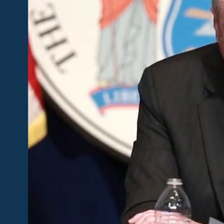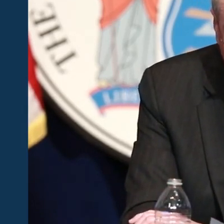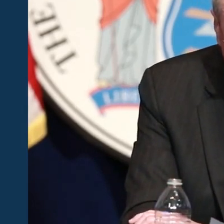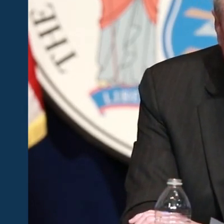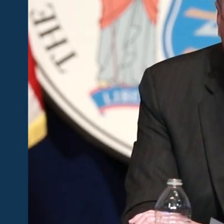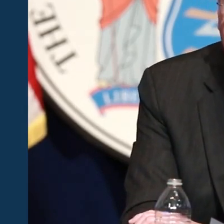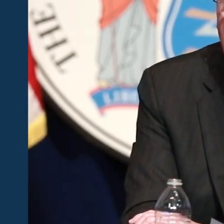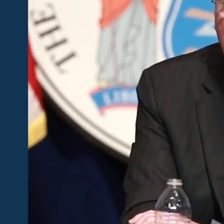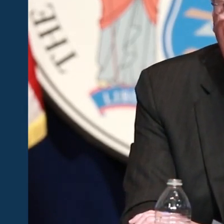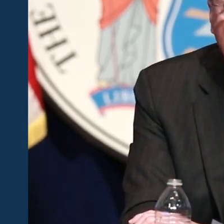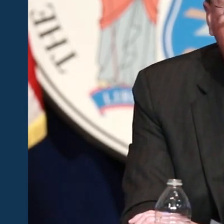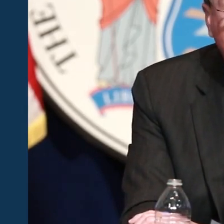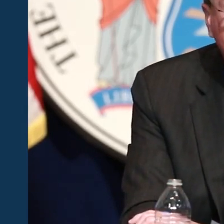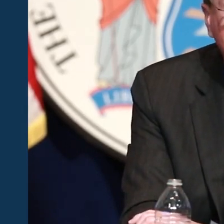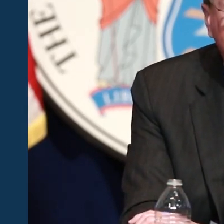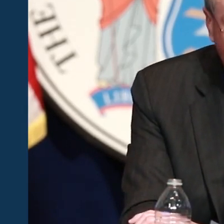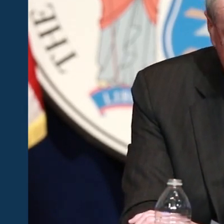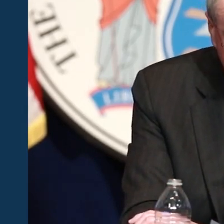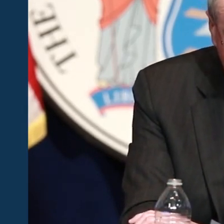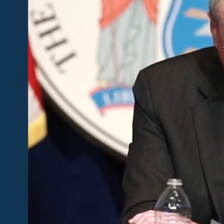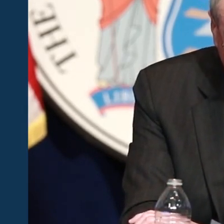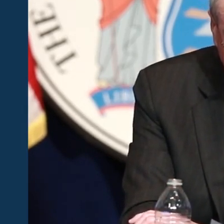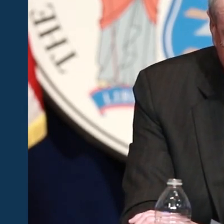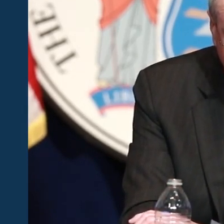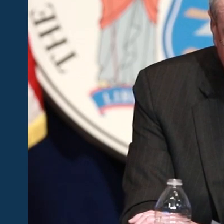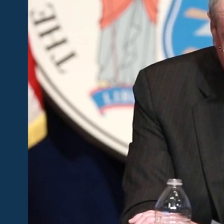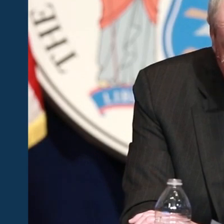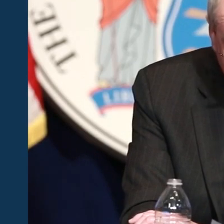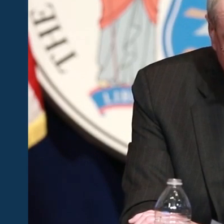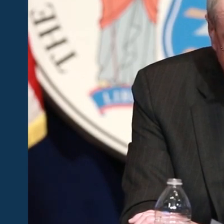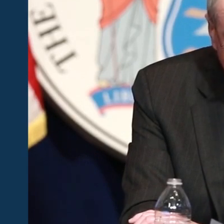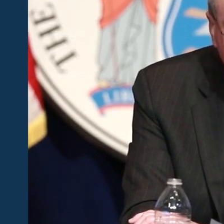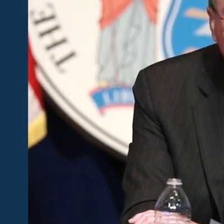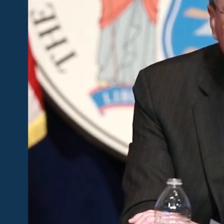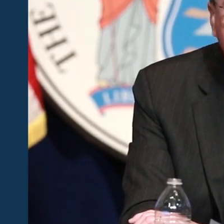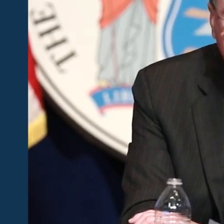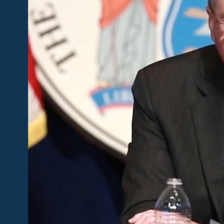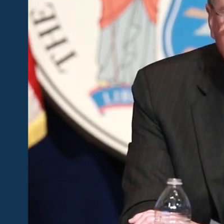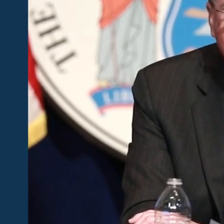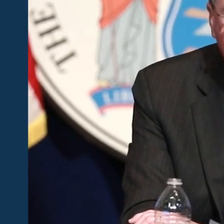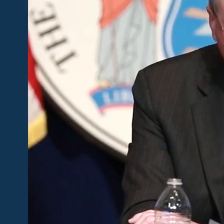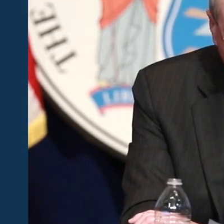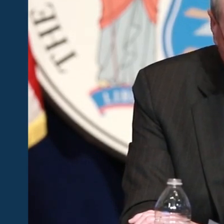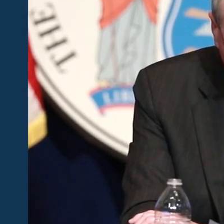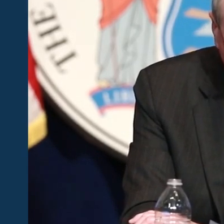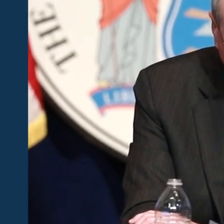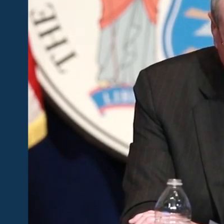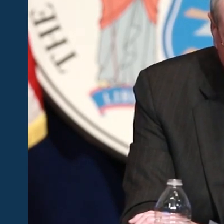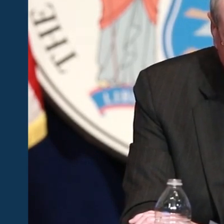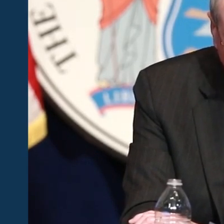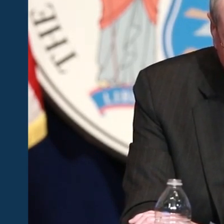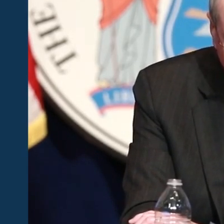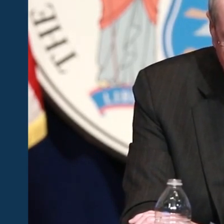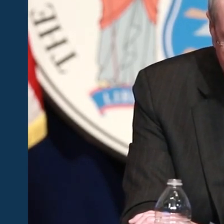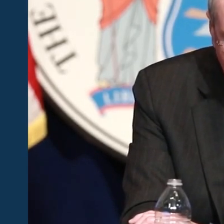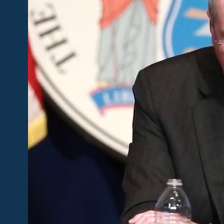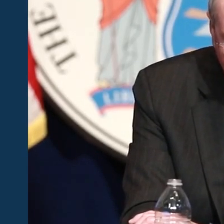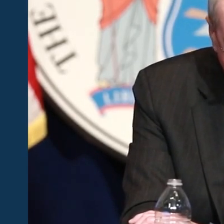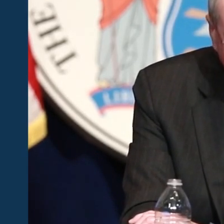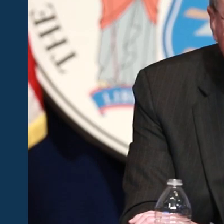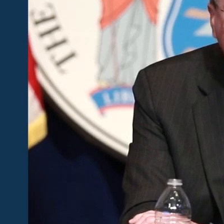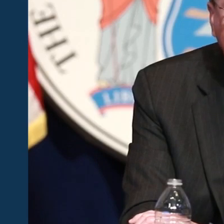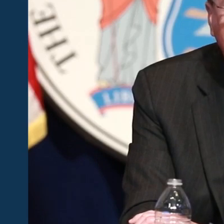mother's footsteps as the president of Williams College, and her family, thank you for sharing Ruth with us. Her leadership has